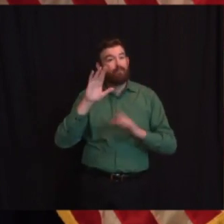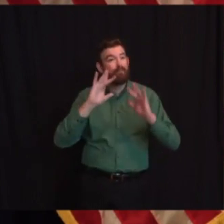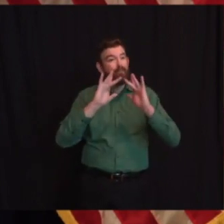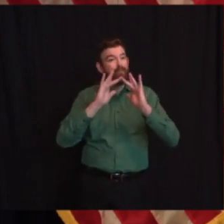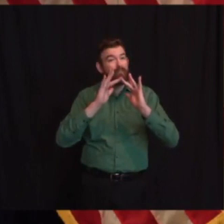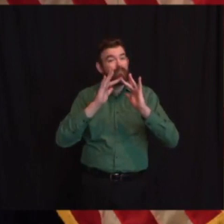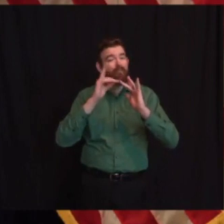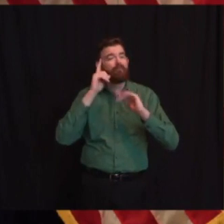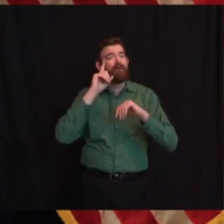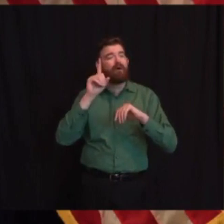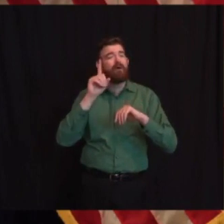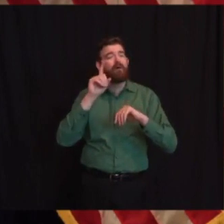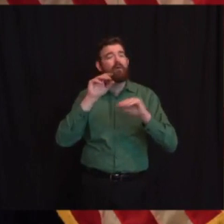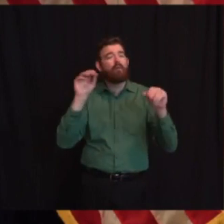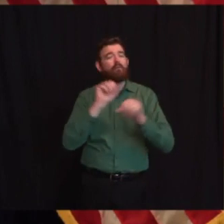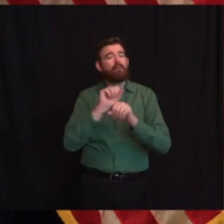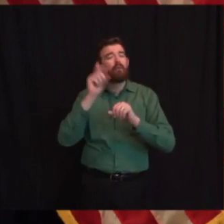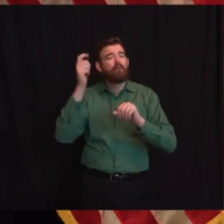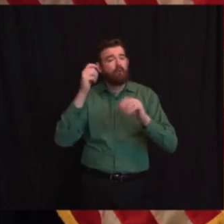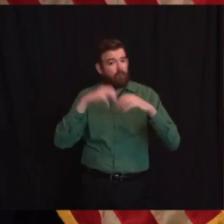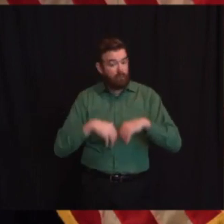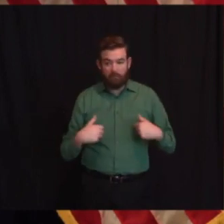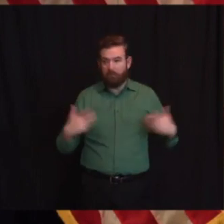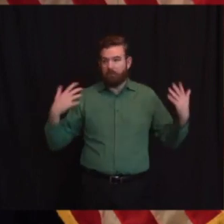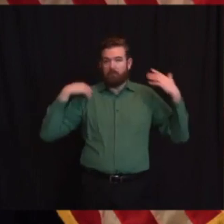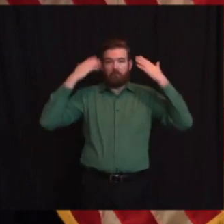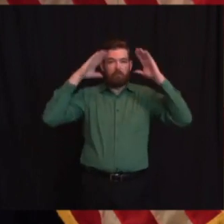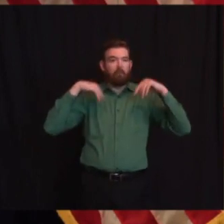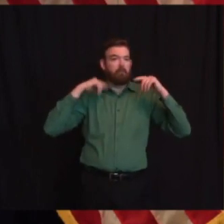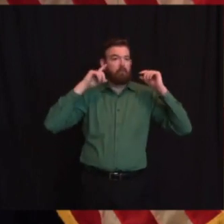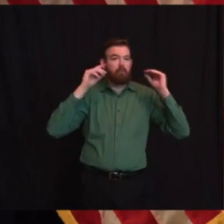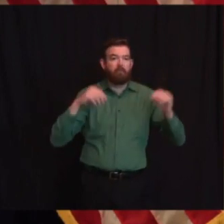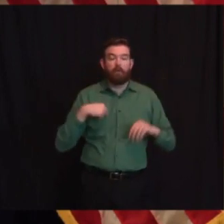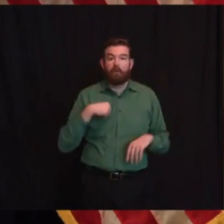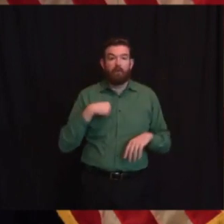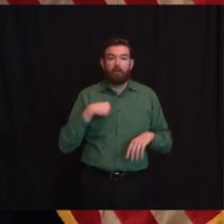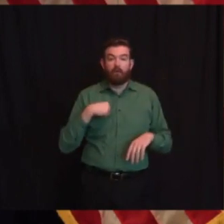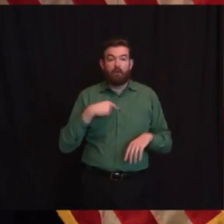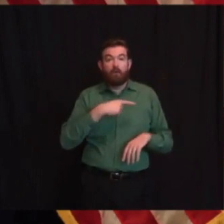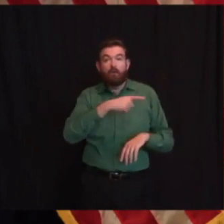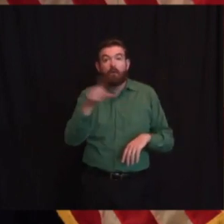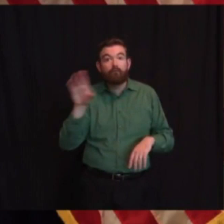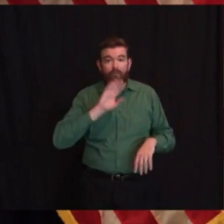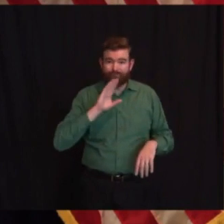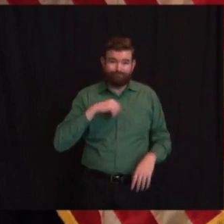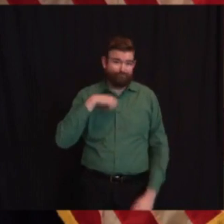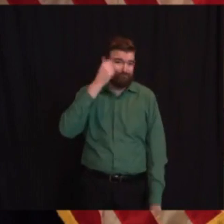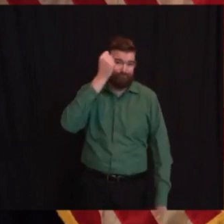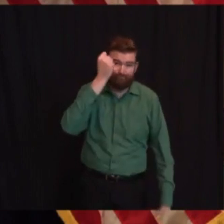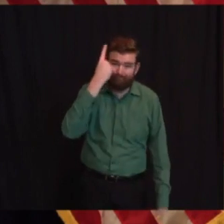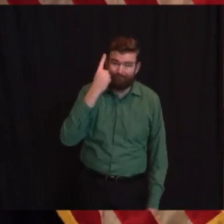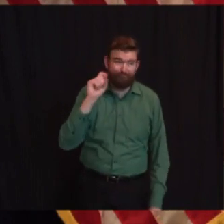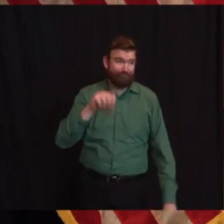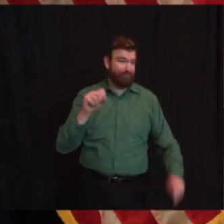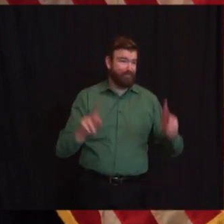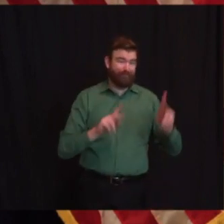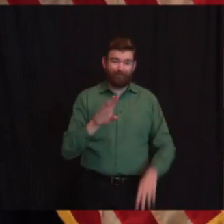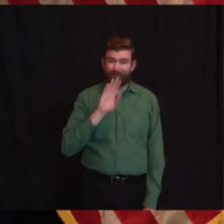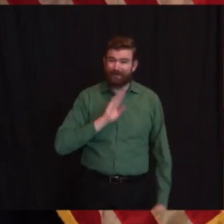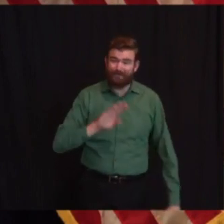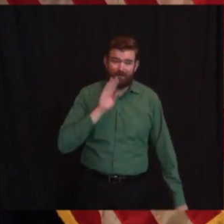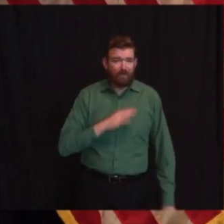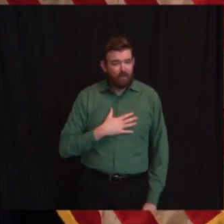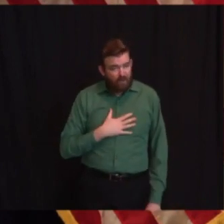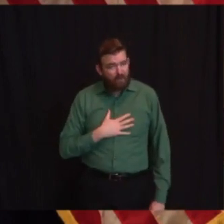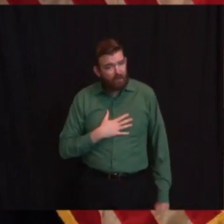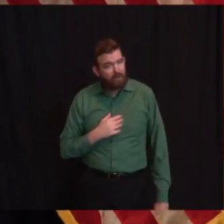you that information. Again, I don't blame people for being frustrated, and we don't begrudge that for 1 second.